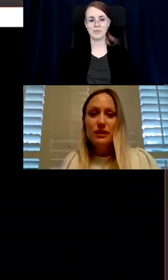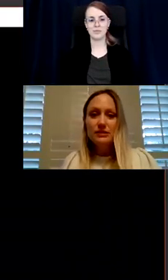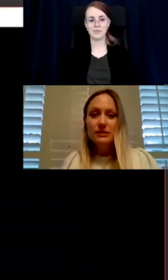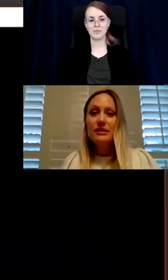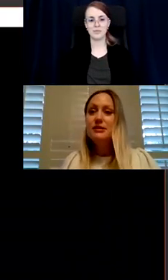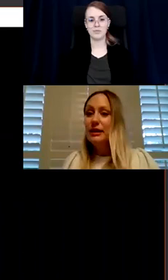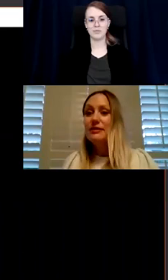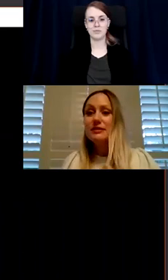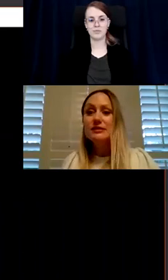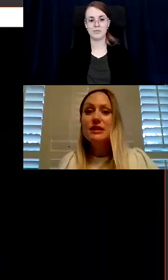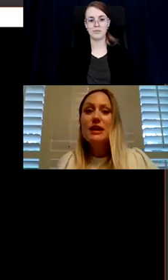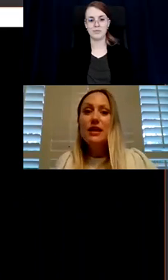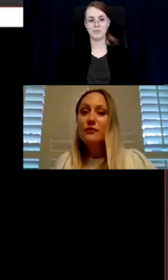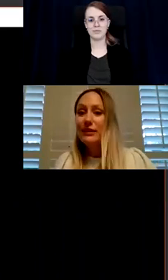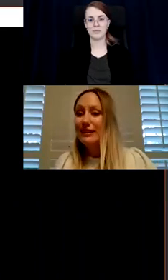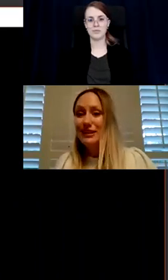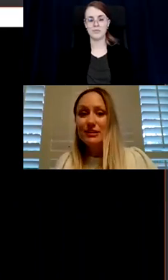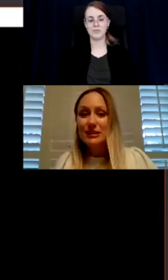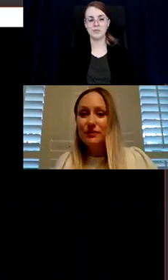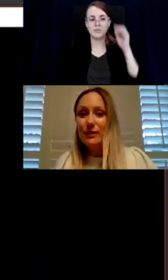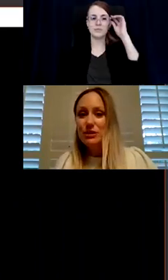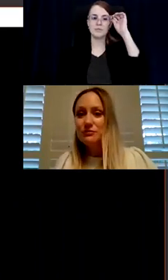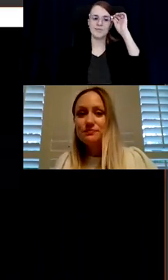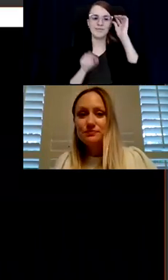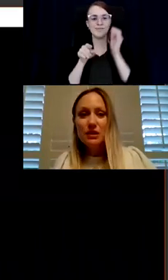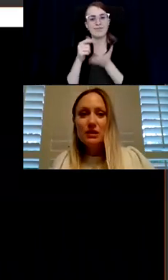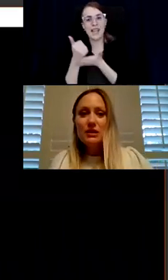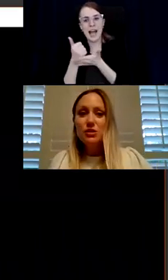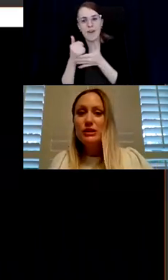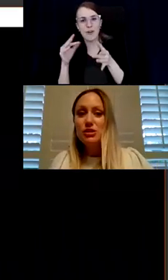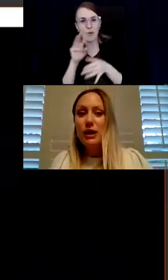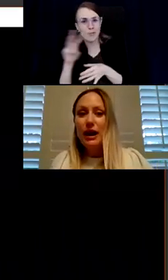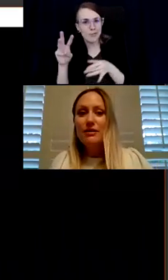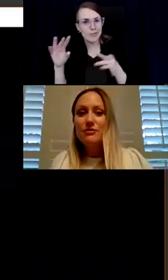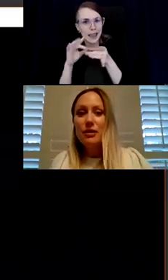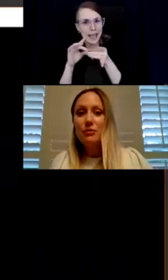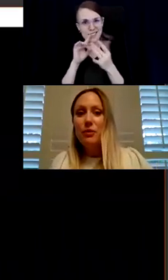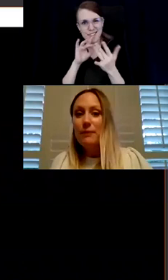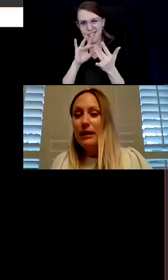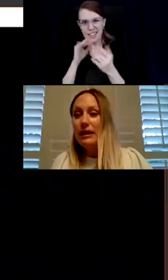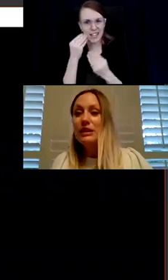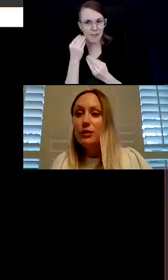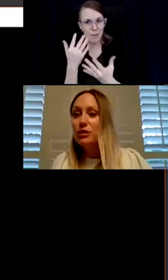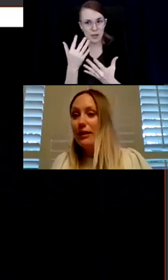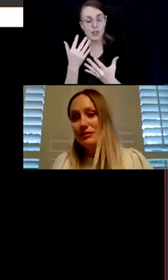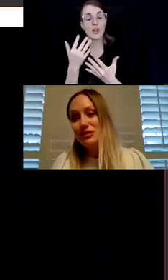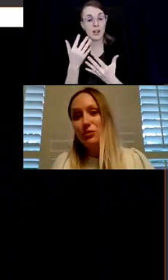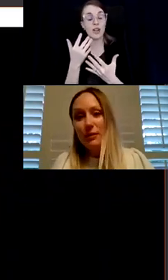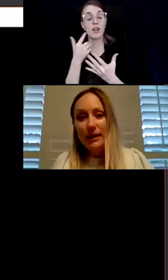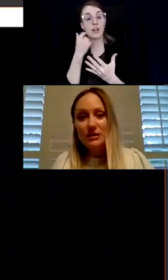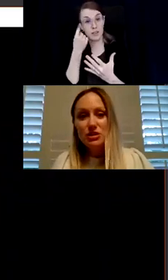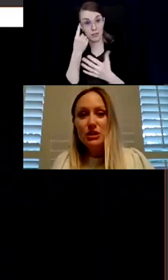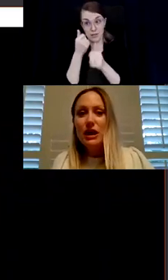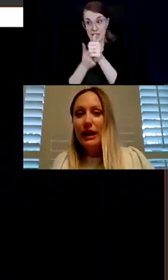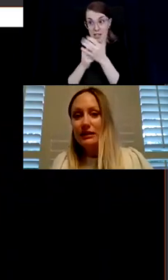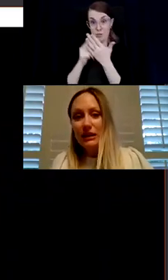So then the next slide. So again, this is the helpful links and contact information. So we do have a web page. Each program has its own